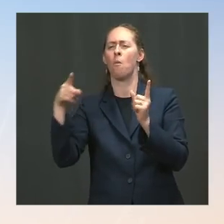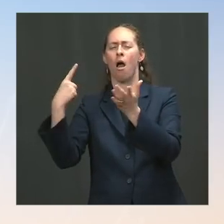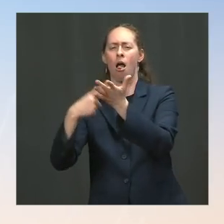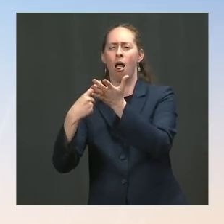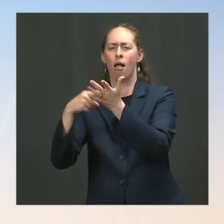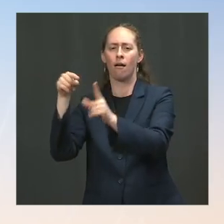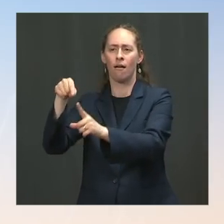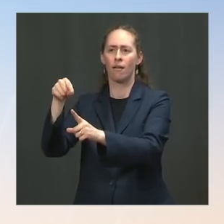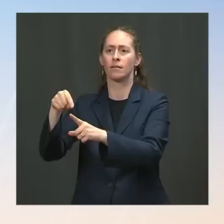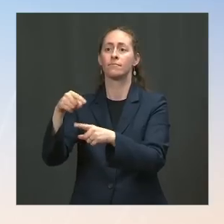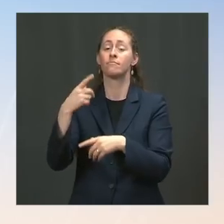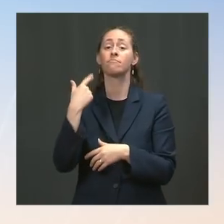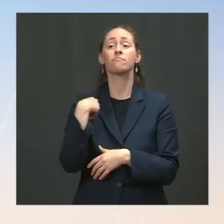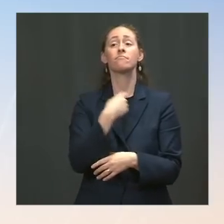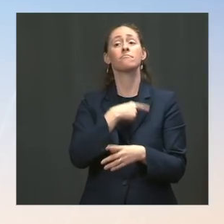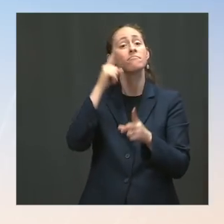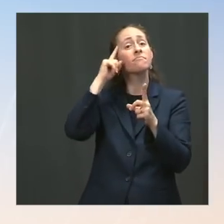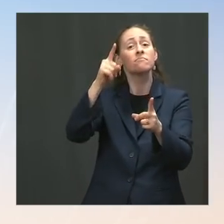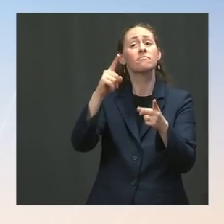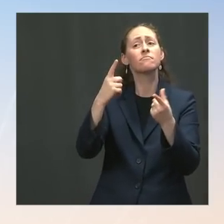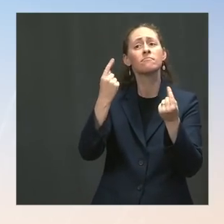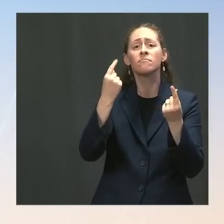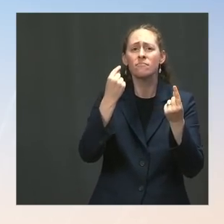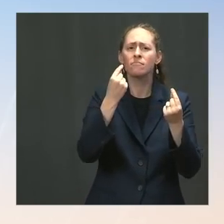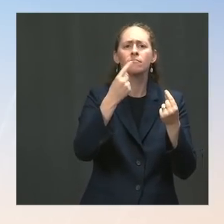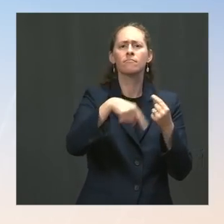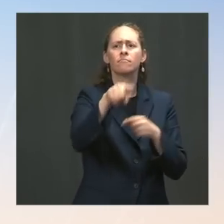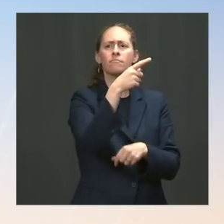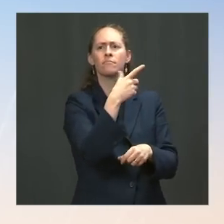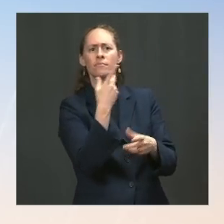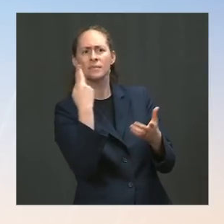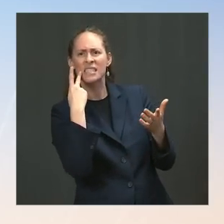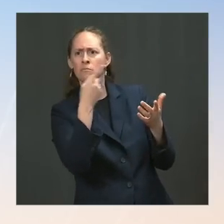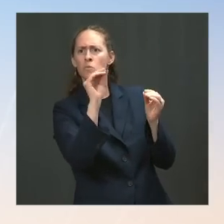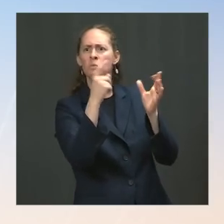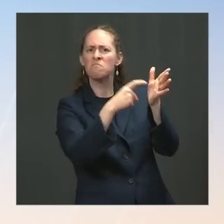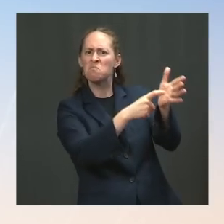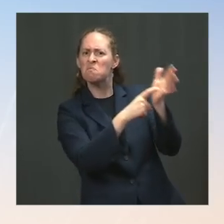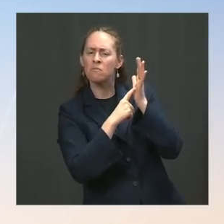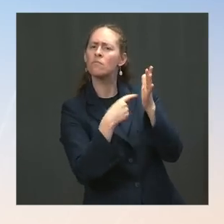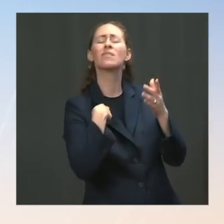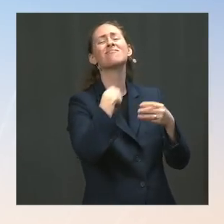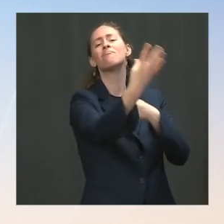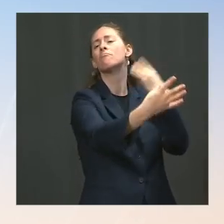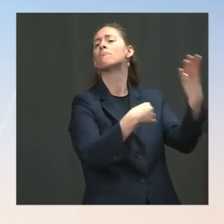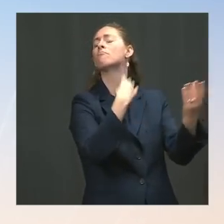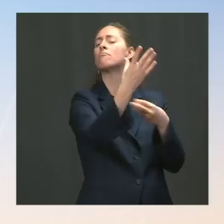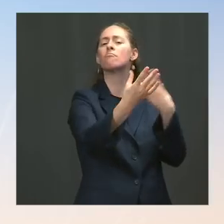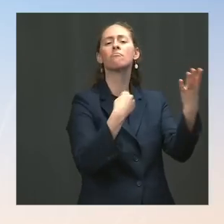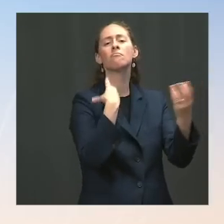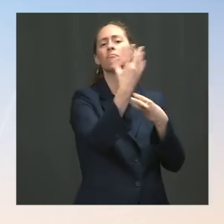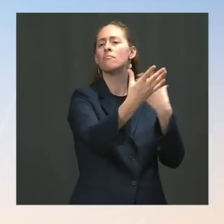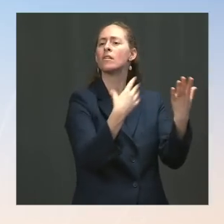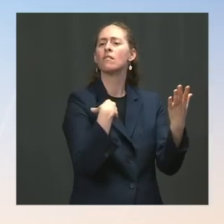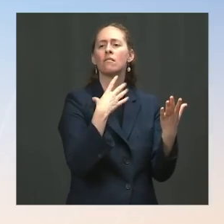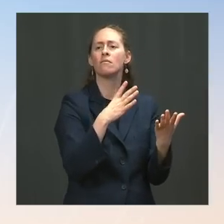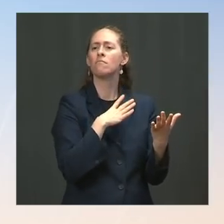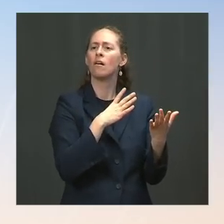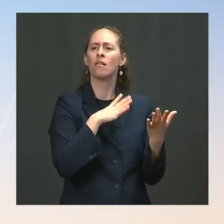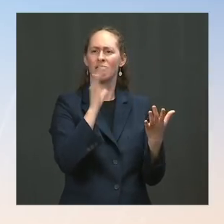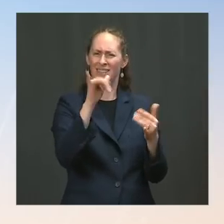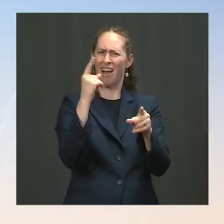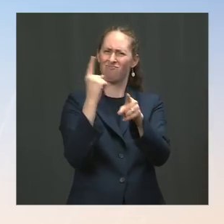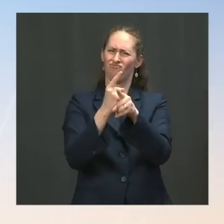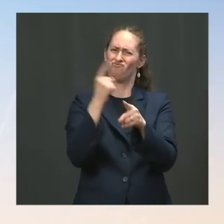without strings attached. We want to provide them from a humanitarian standpoint because we think it is morally right, because we want to be